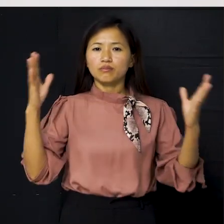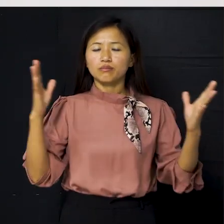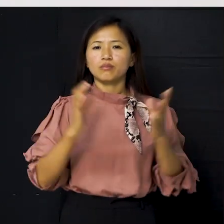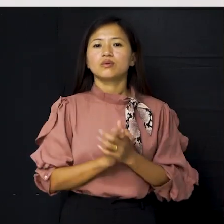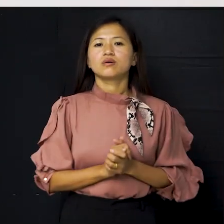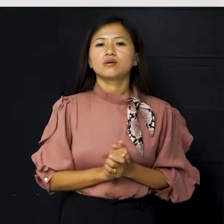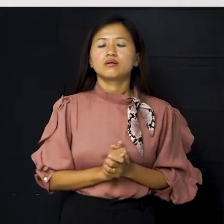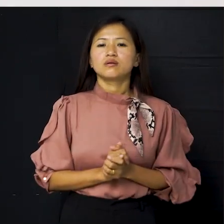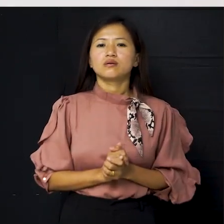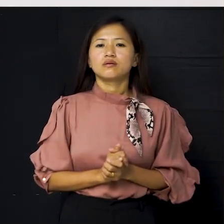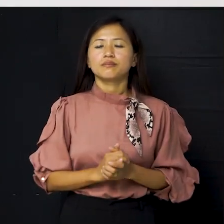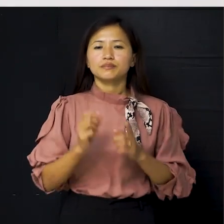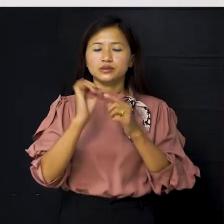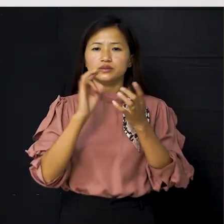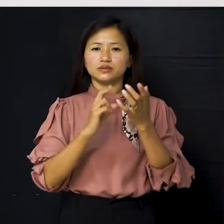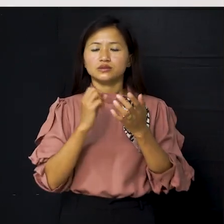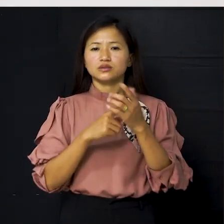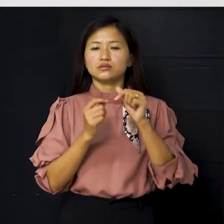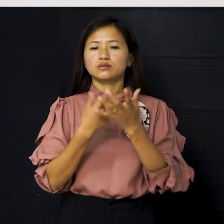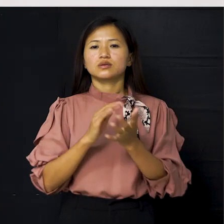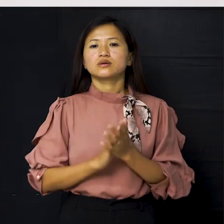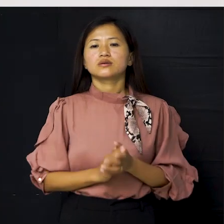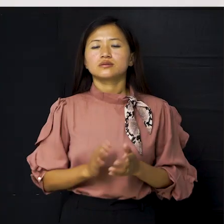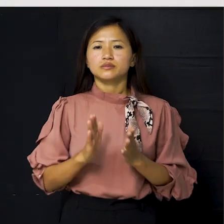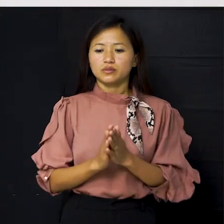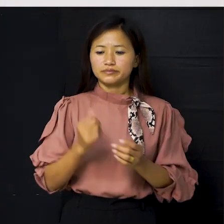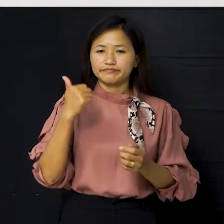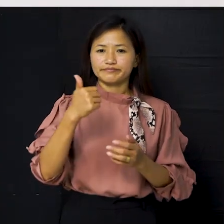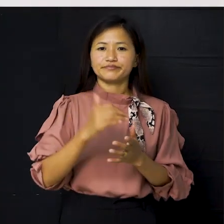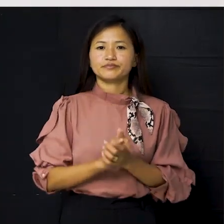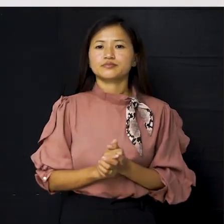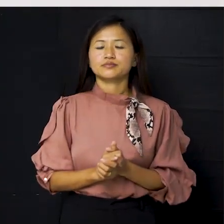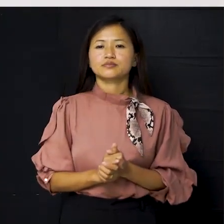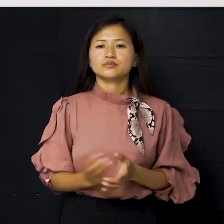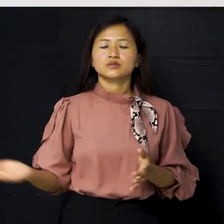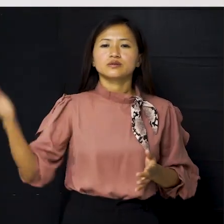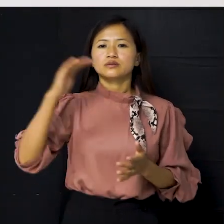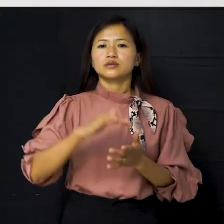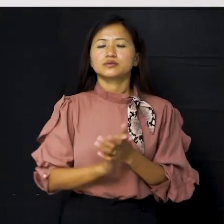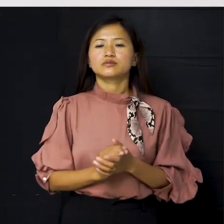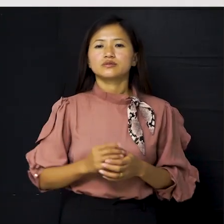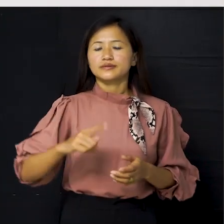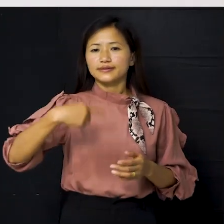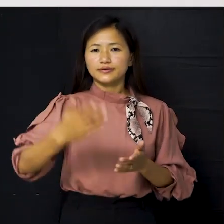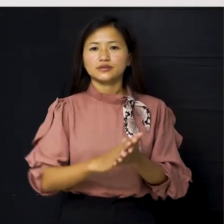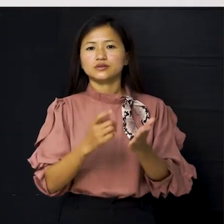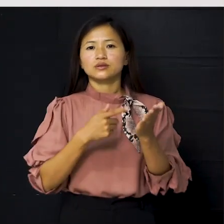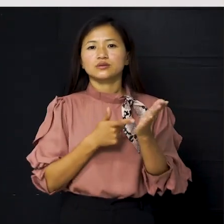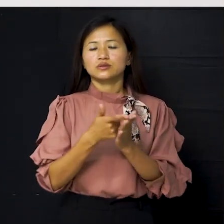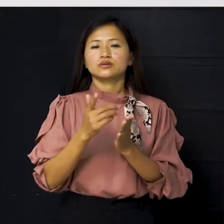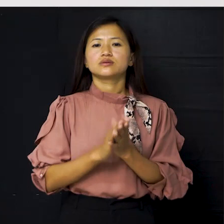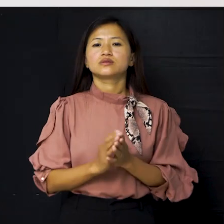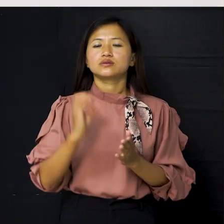makes the picture of this Taj Mahal even more spectacular. All right. Now coming to the next ruler, that is